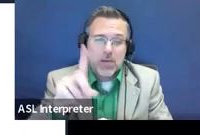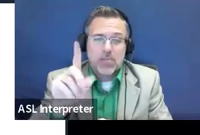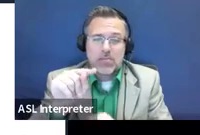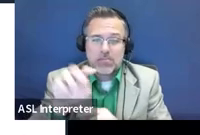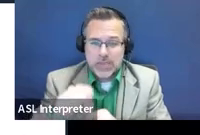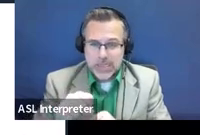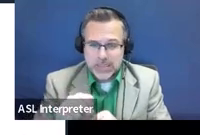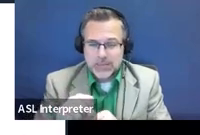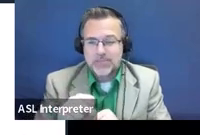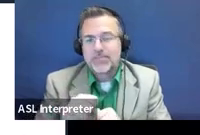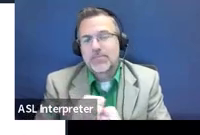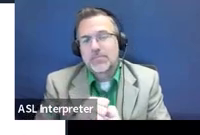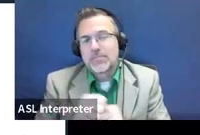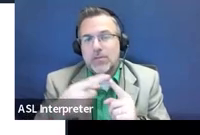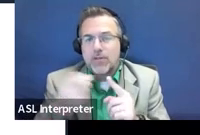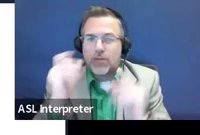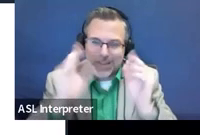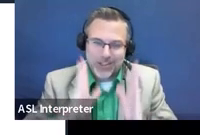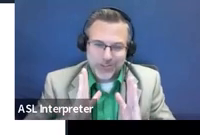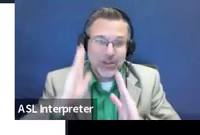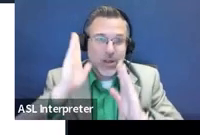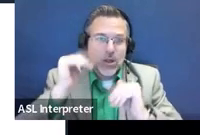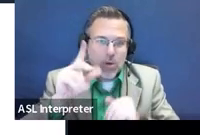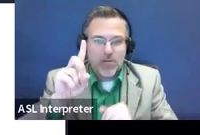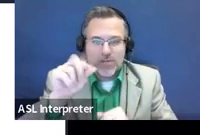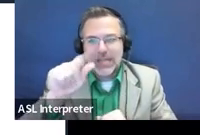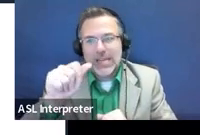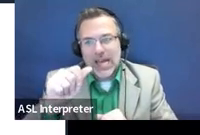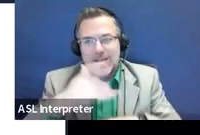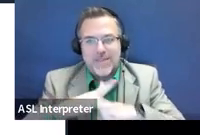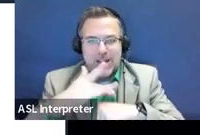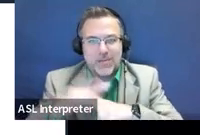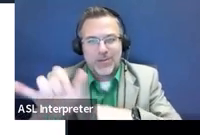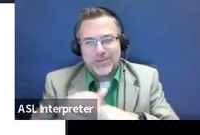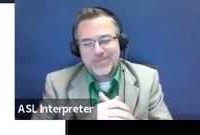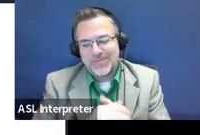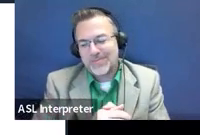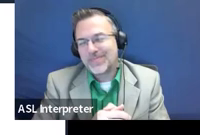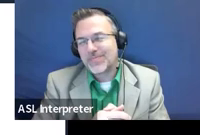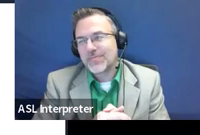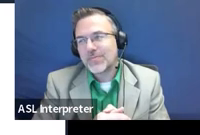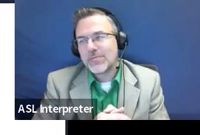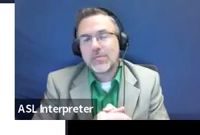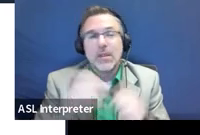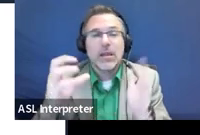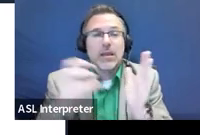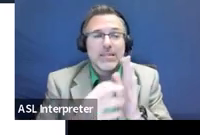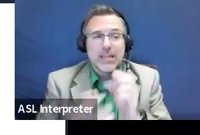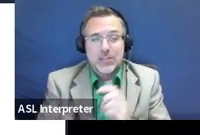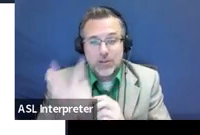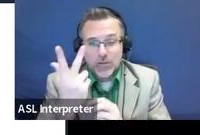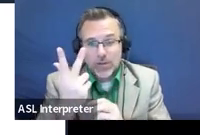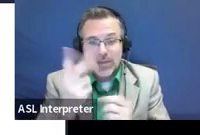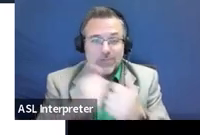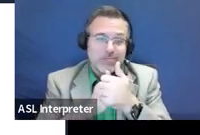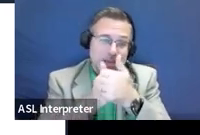teachers. And like I said, hopefully there's some data that comes along with that. So section three, that compliance is just